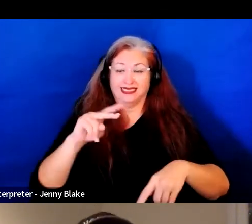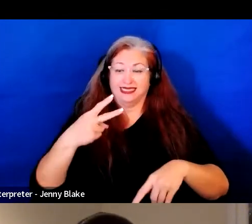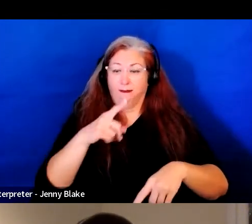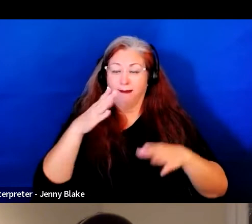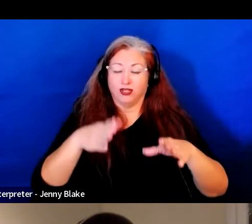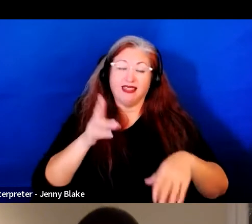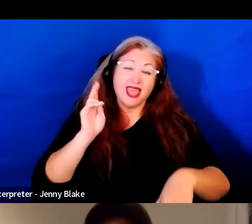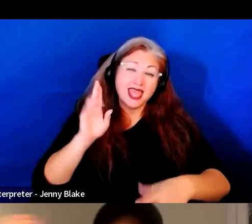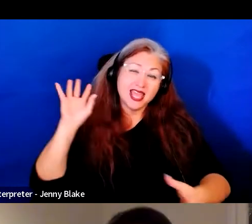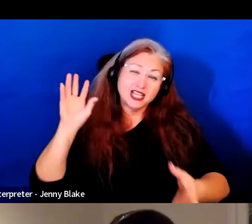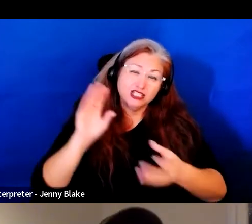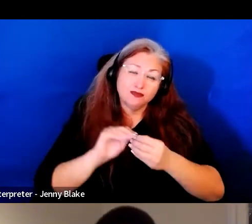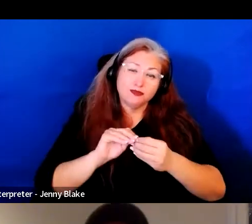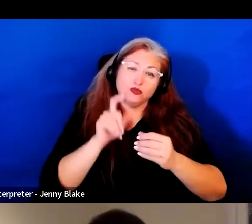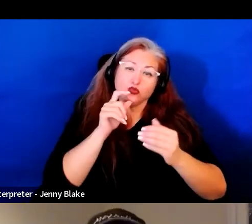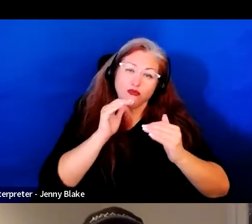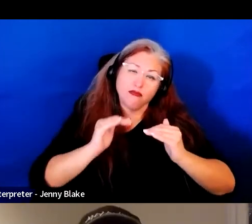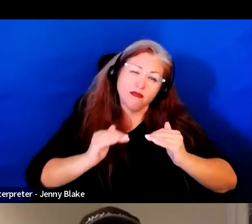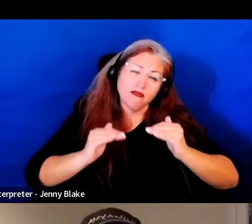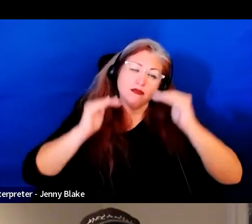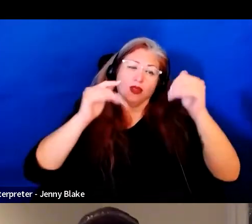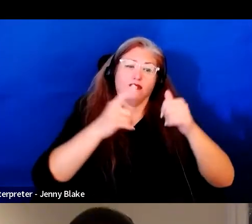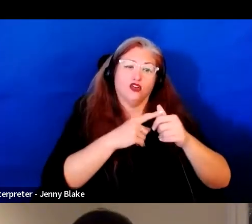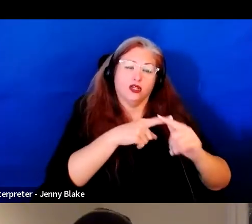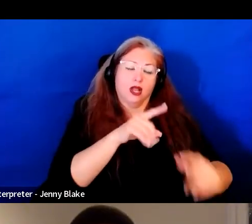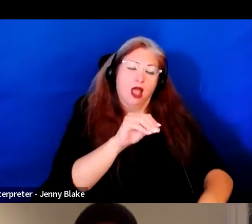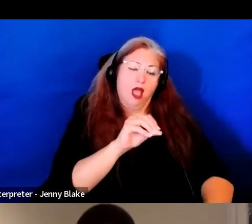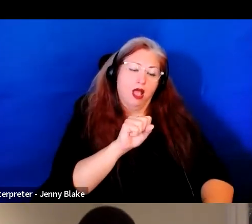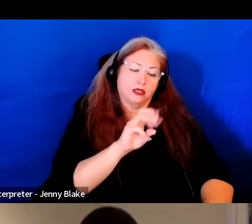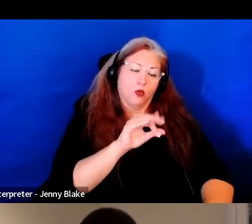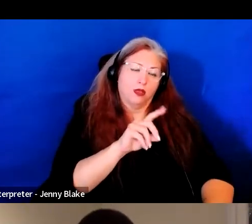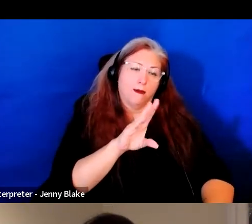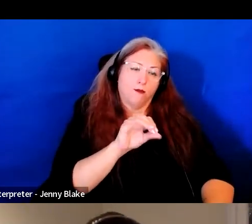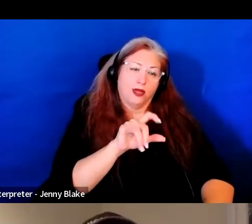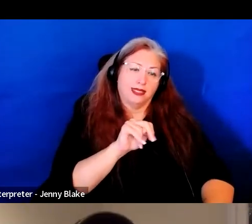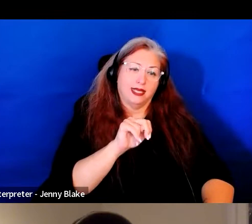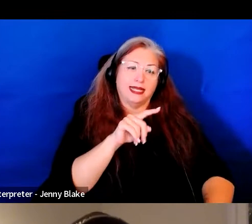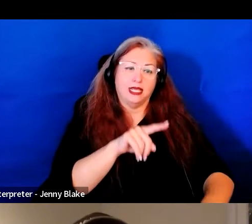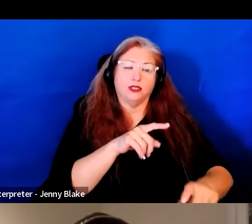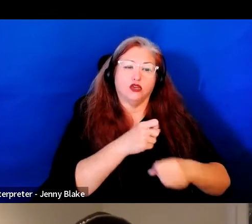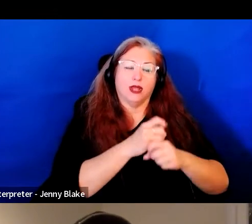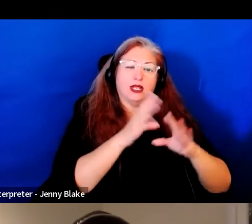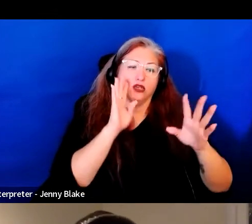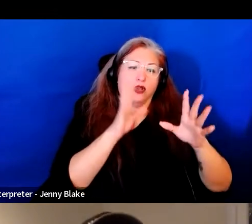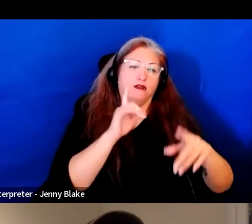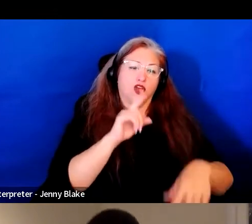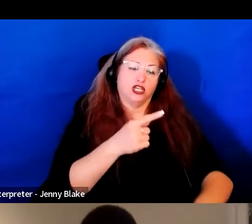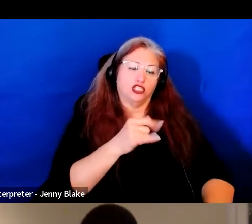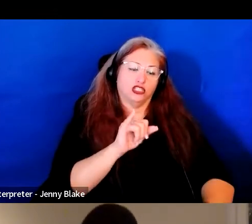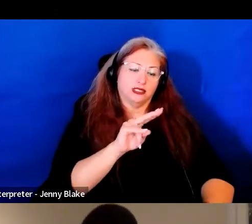in history to have acceded to that role, the first person being Oswald Boateng, who was the creative director for Givenchy.